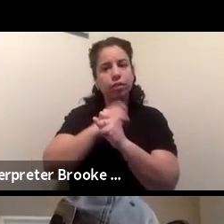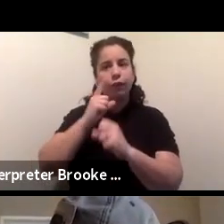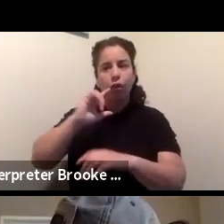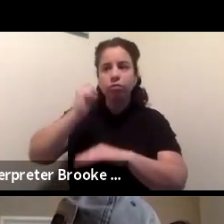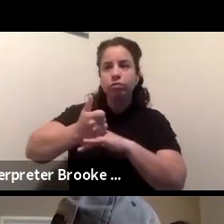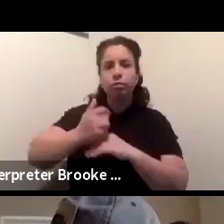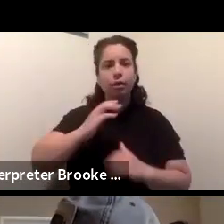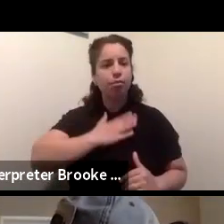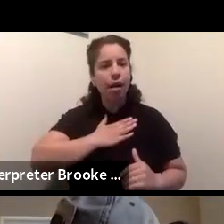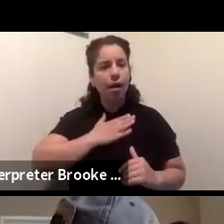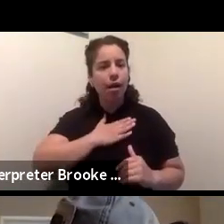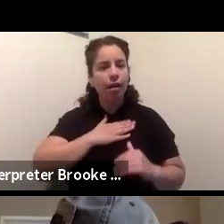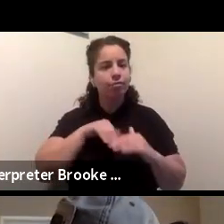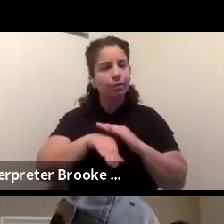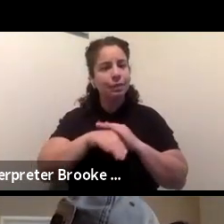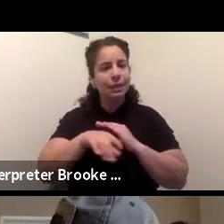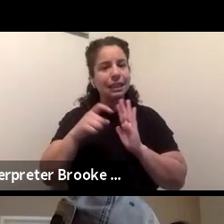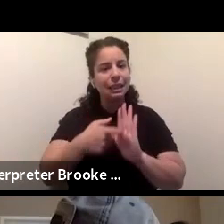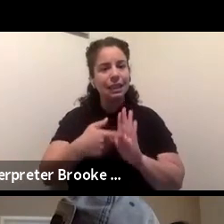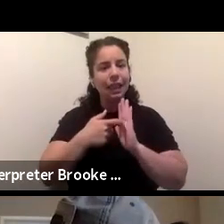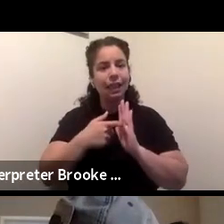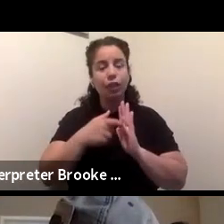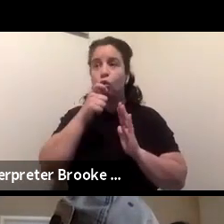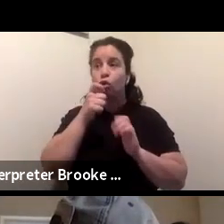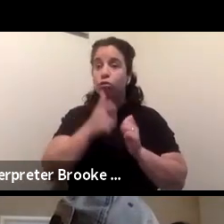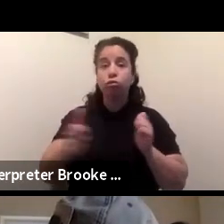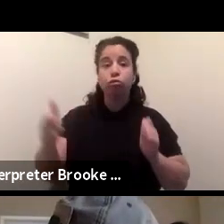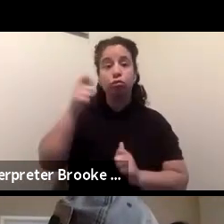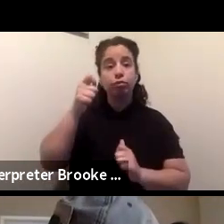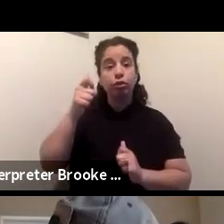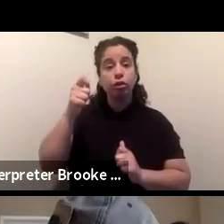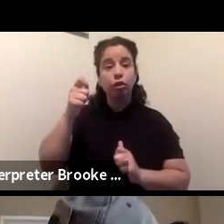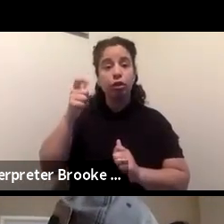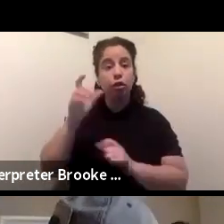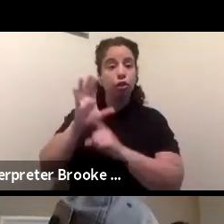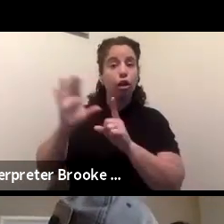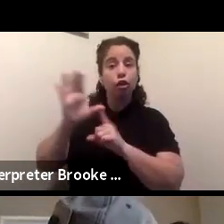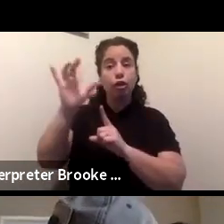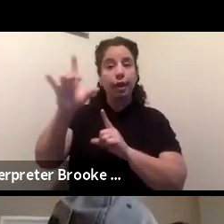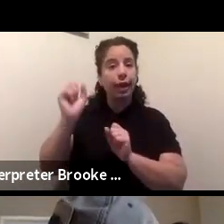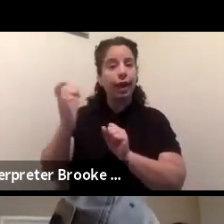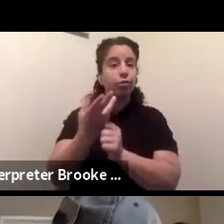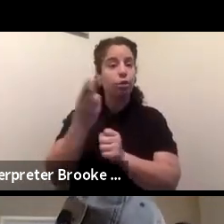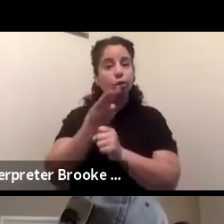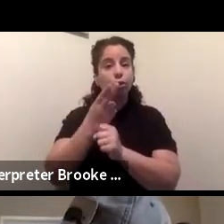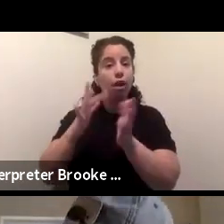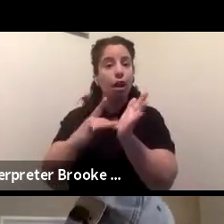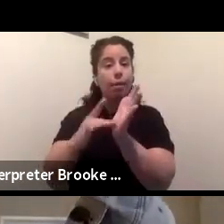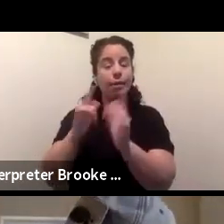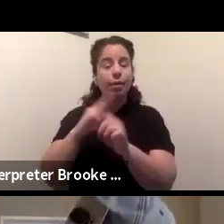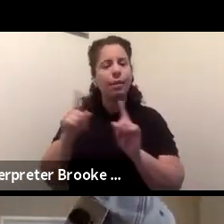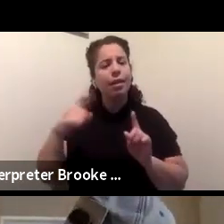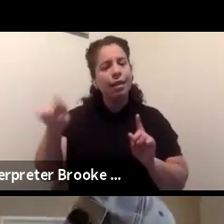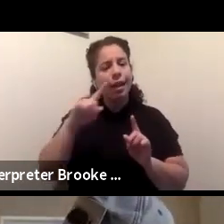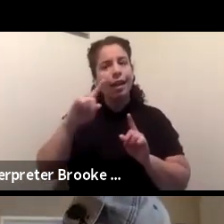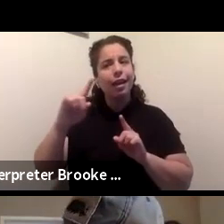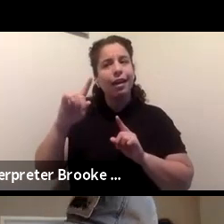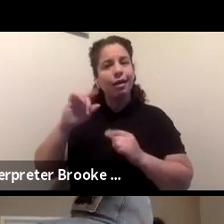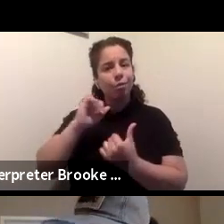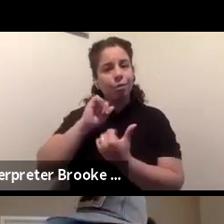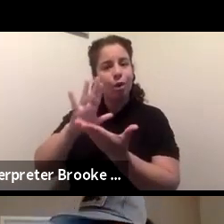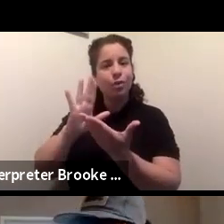the second dominant culture needed it, suddenly it was something that was available to them, and yet they are practicing them in ways that are